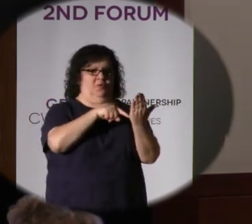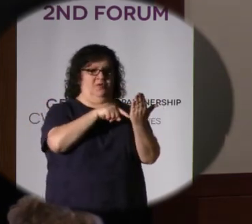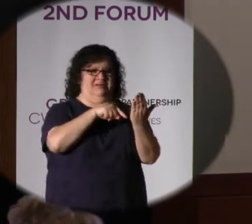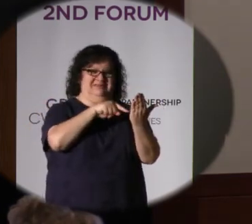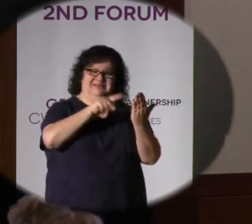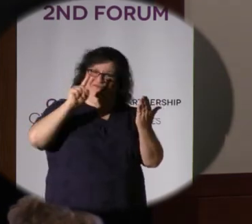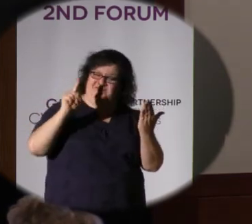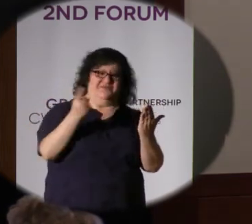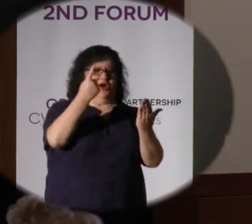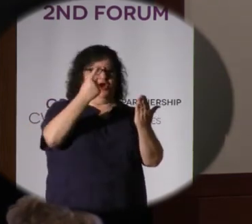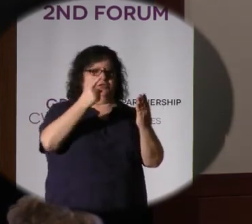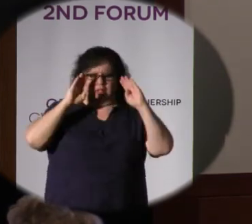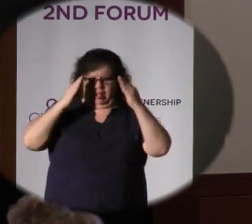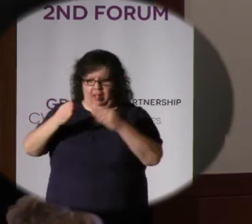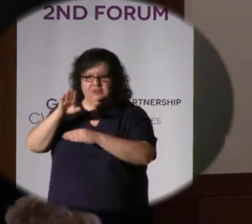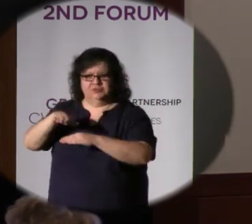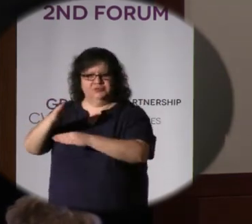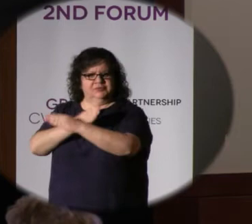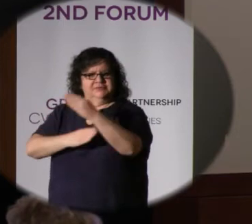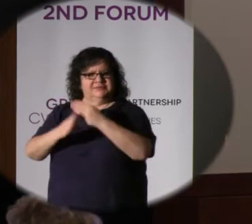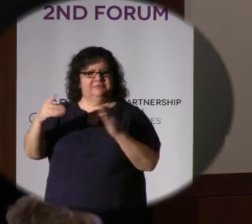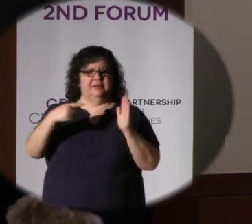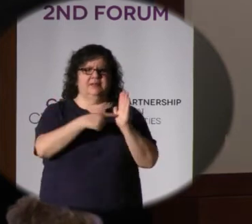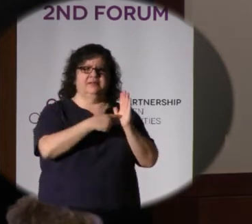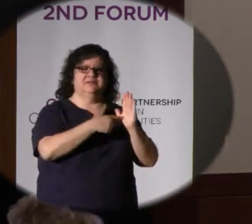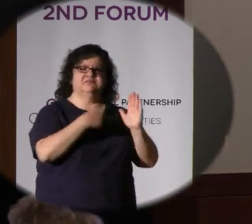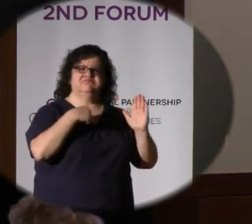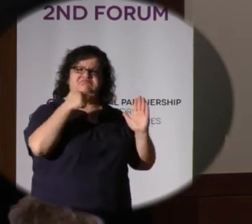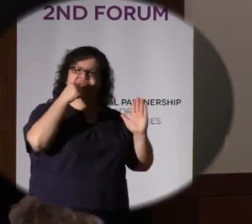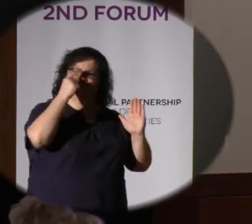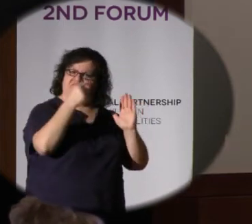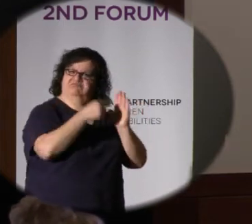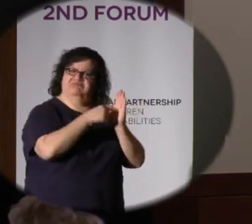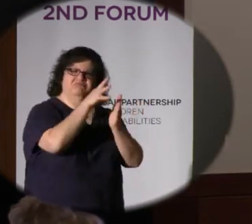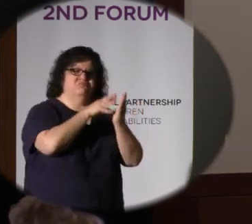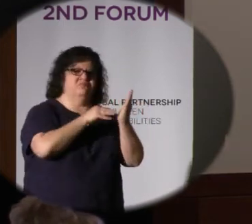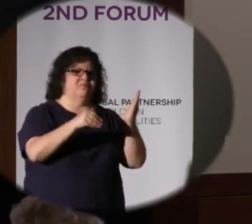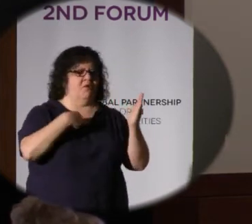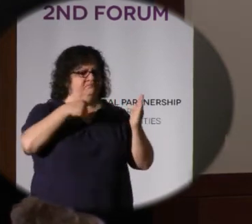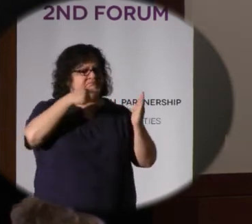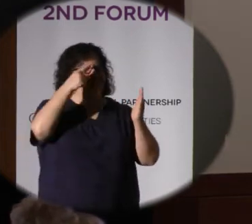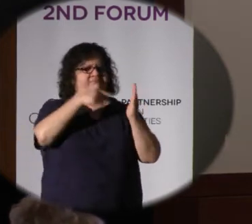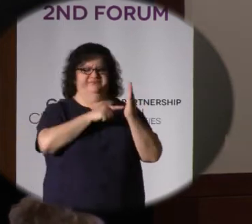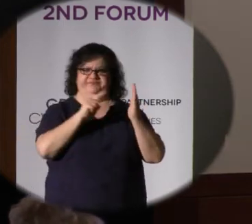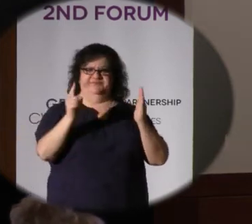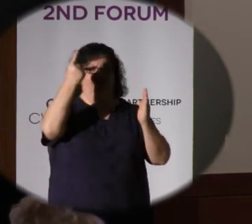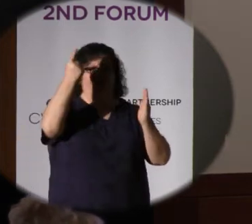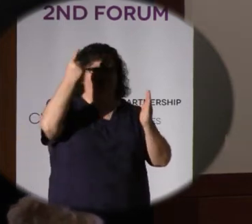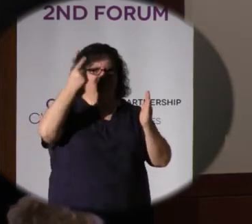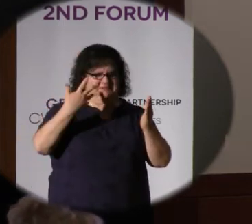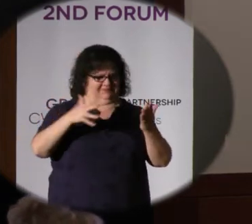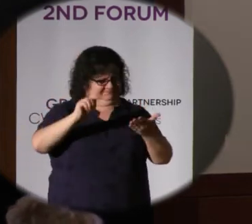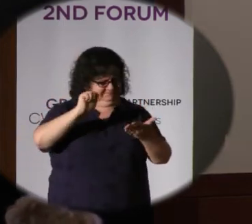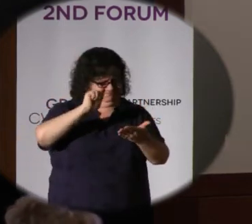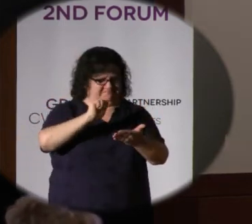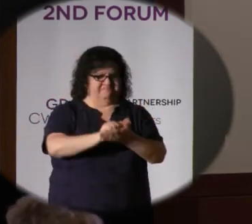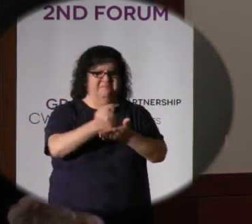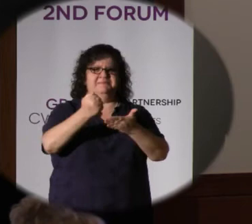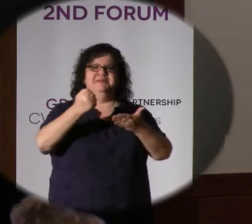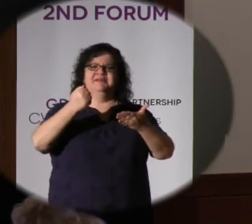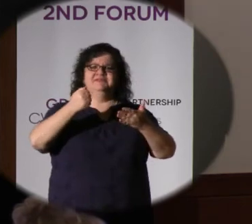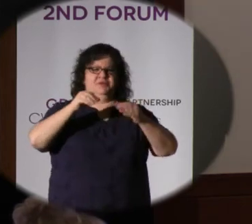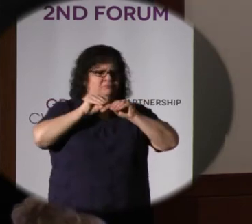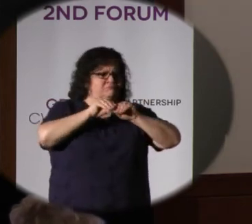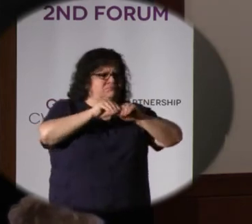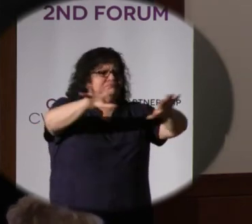and are very pleased to note that this publication has helped ignite the conversation on children with